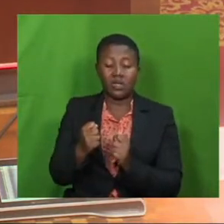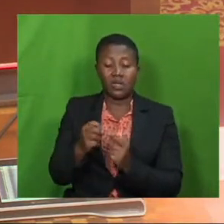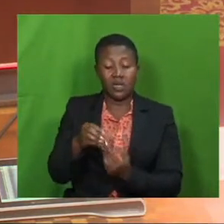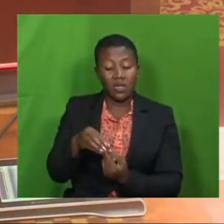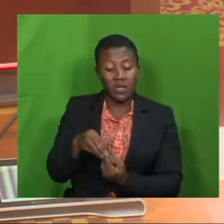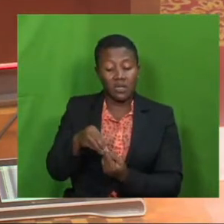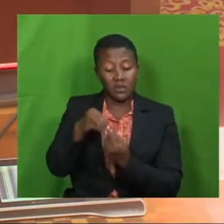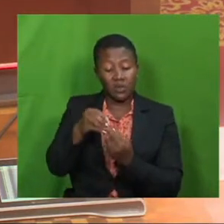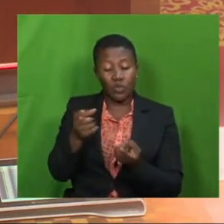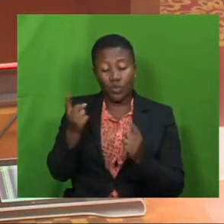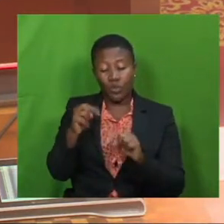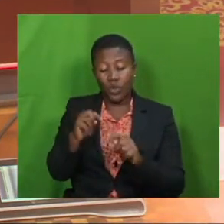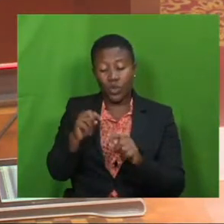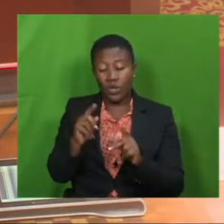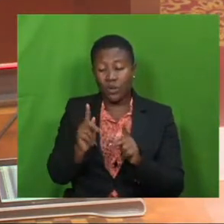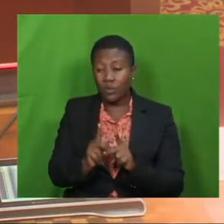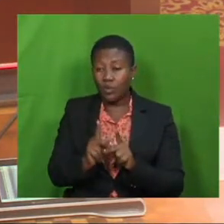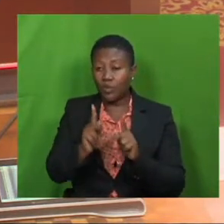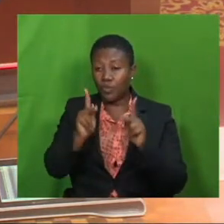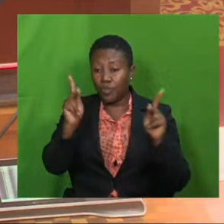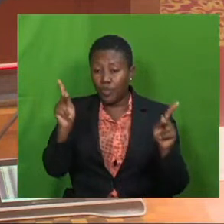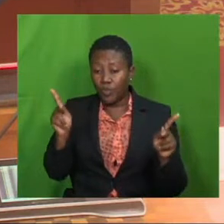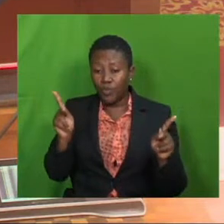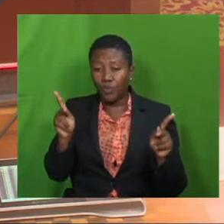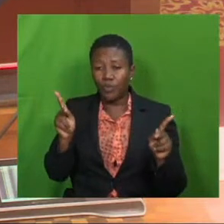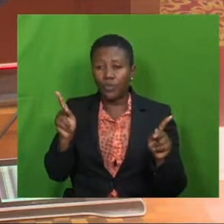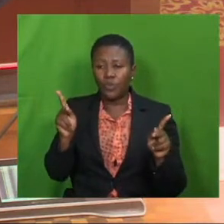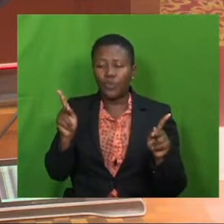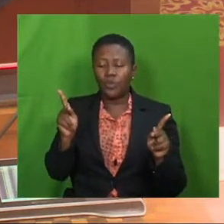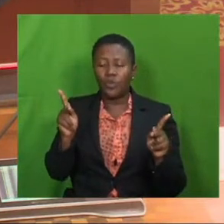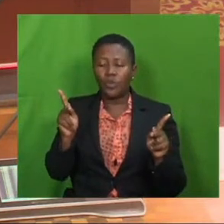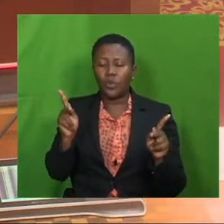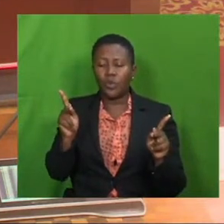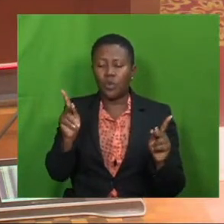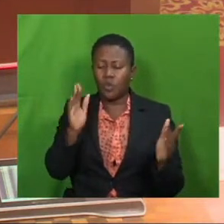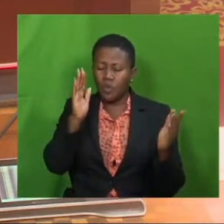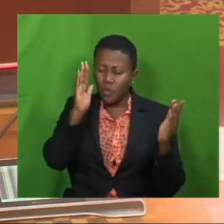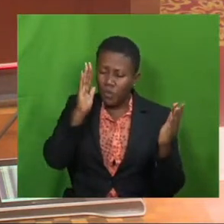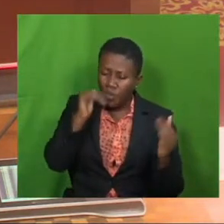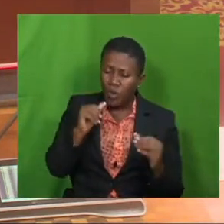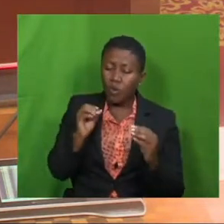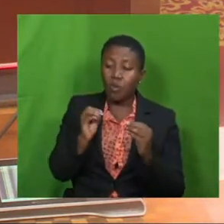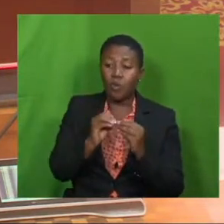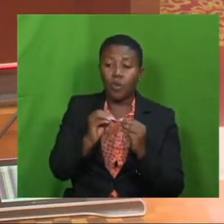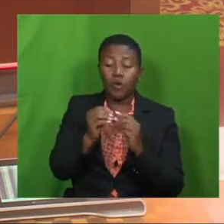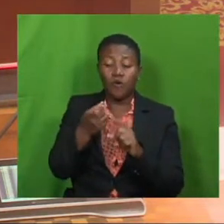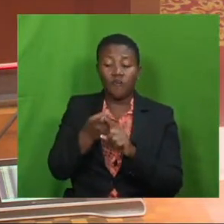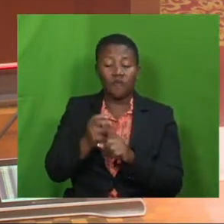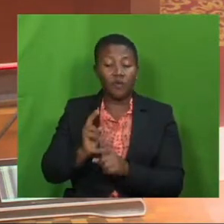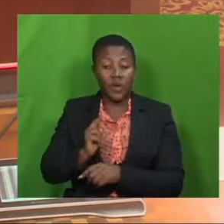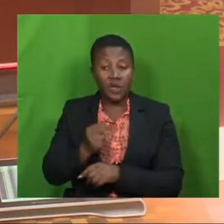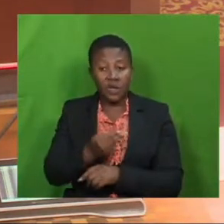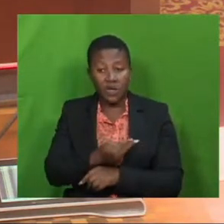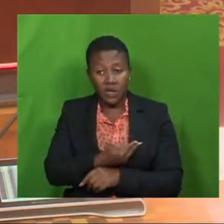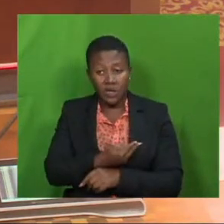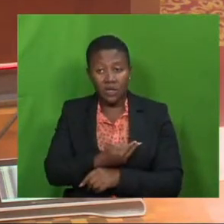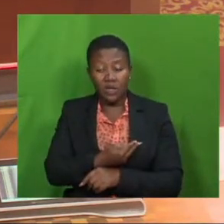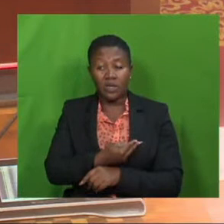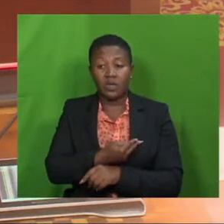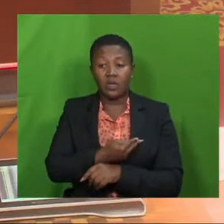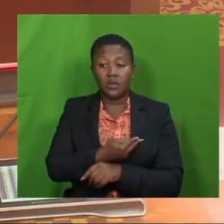the public has so much expectation of us as a result of the